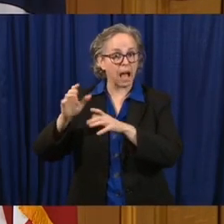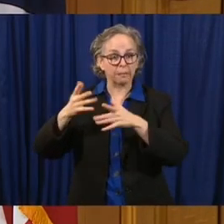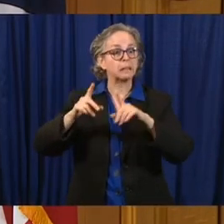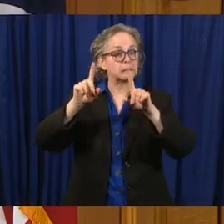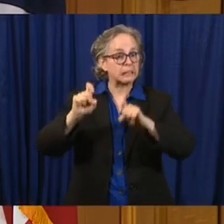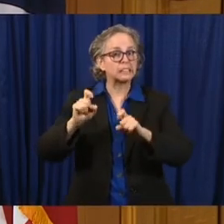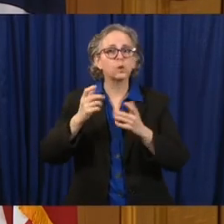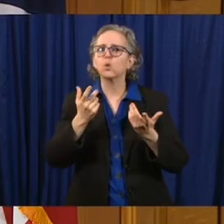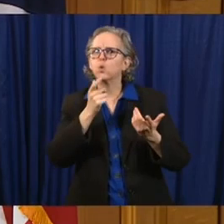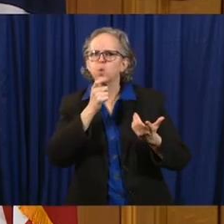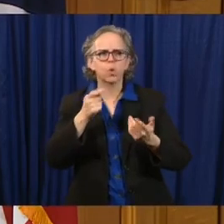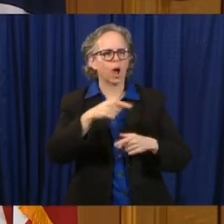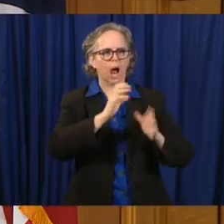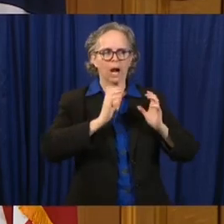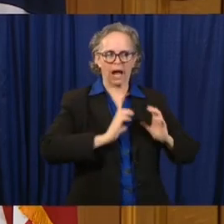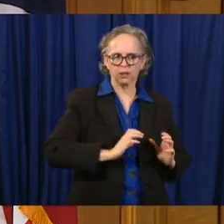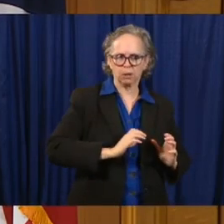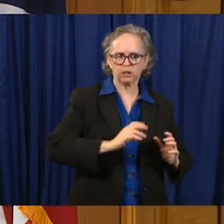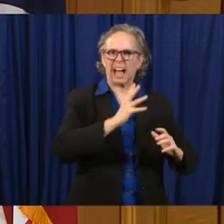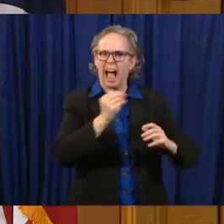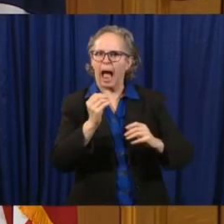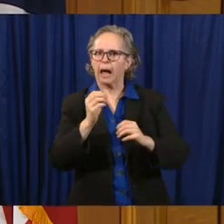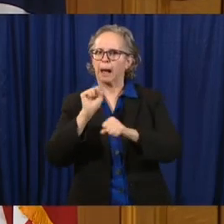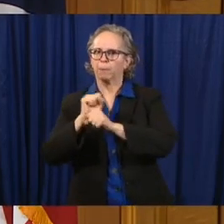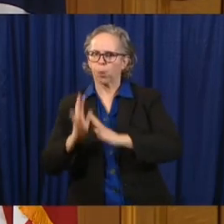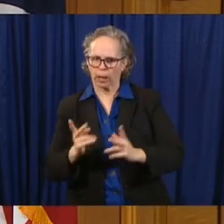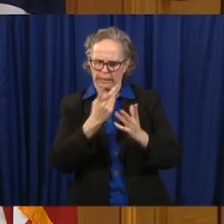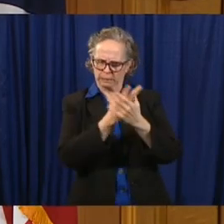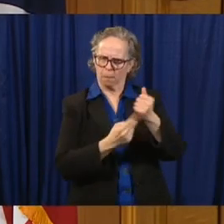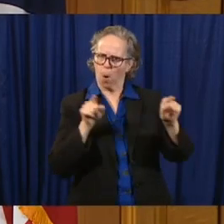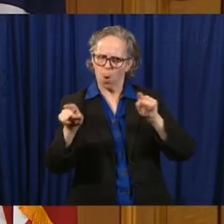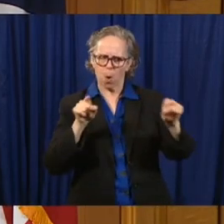is certainly one piece to the puzzle, and one piece to the